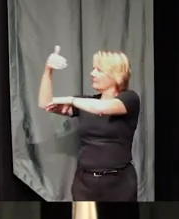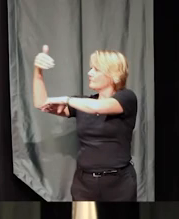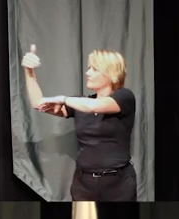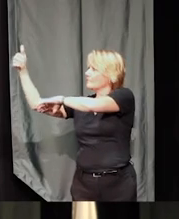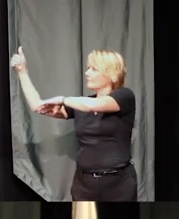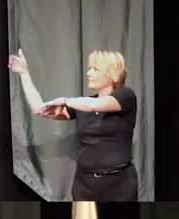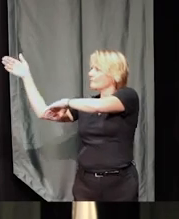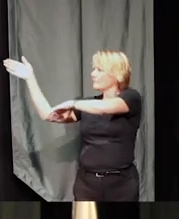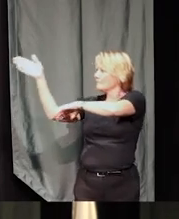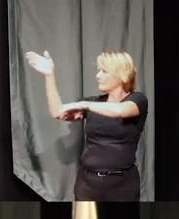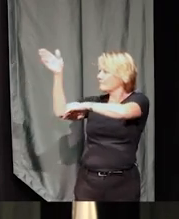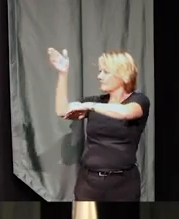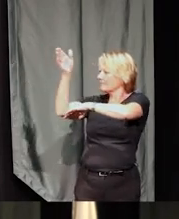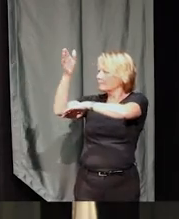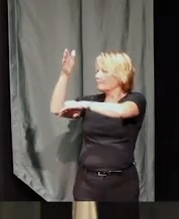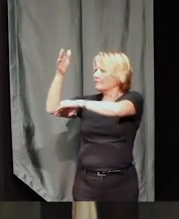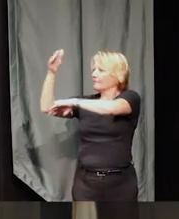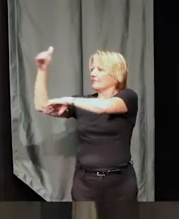streaming.